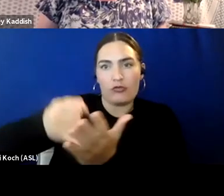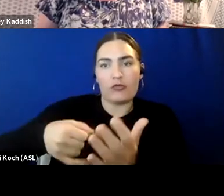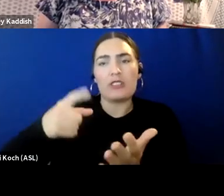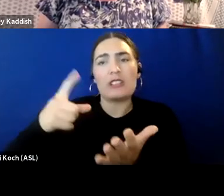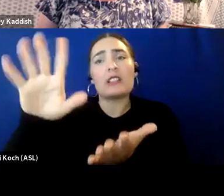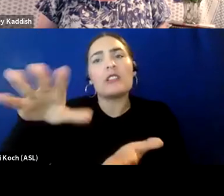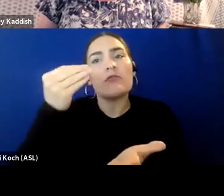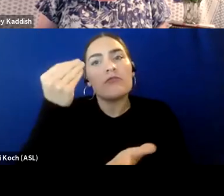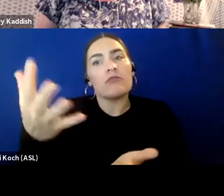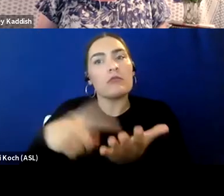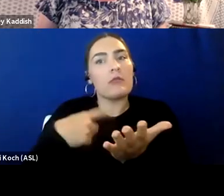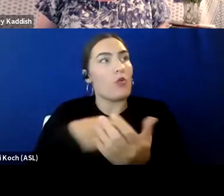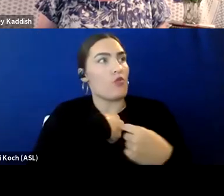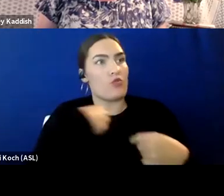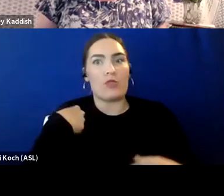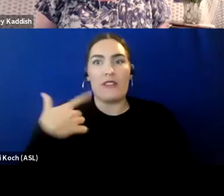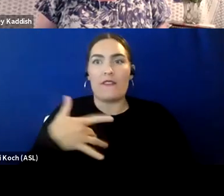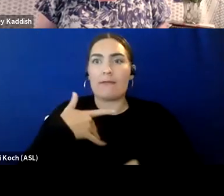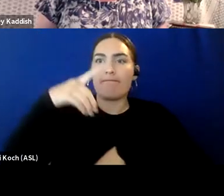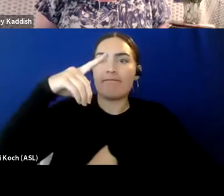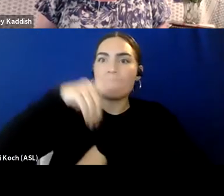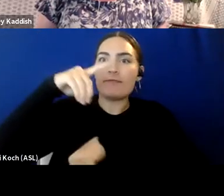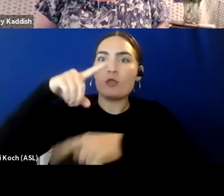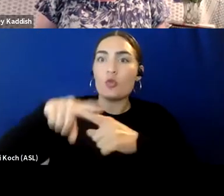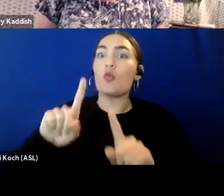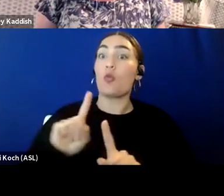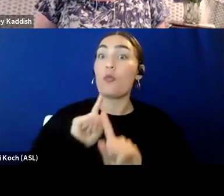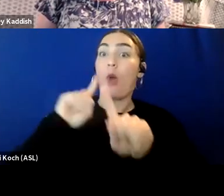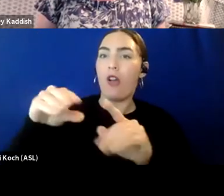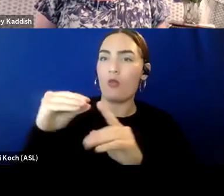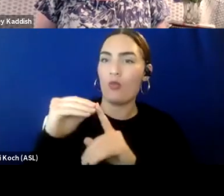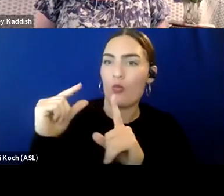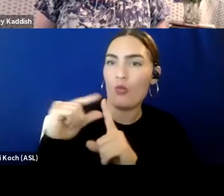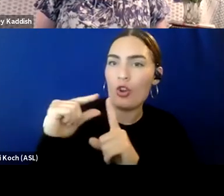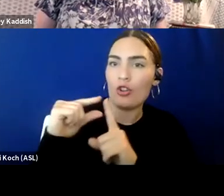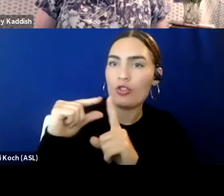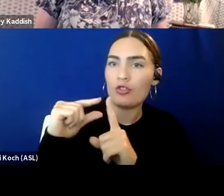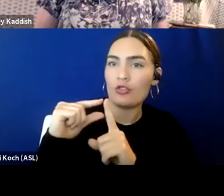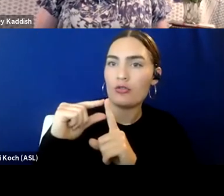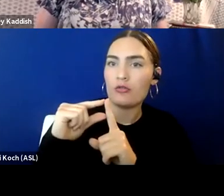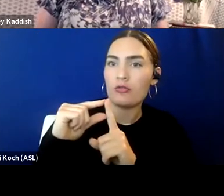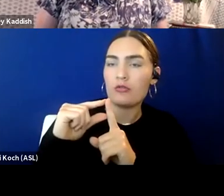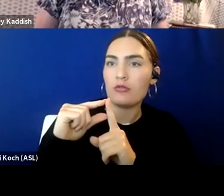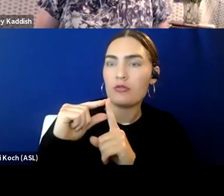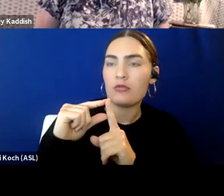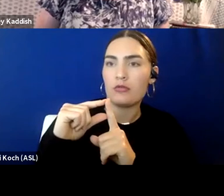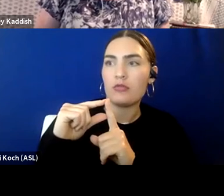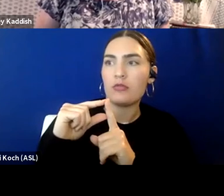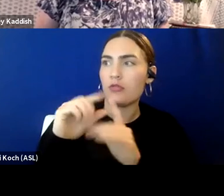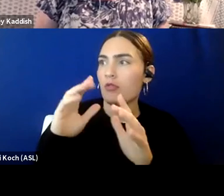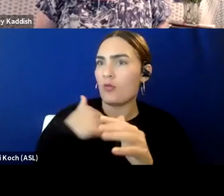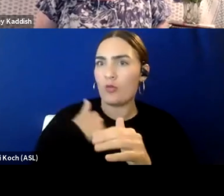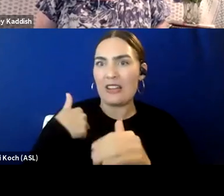to respond to art when we respond verbally, to respond to it with trying to translate it